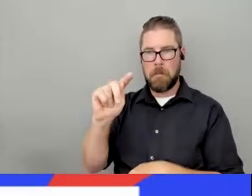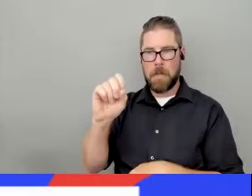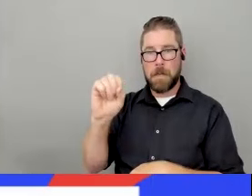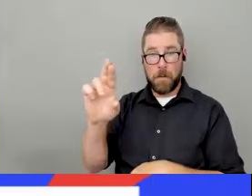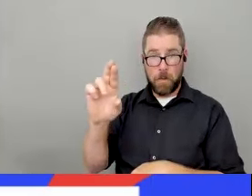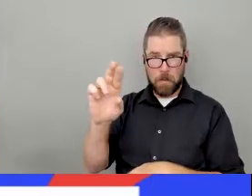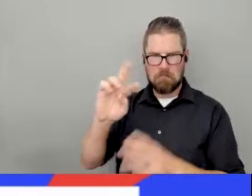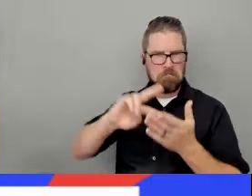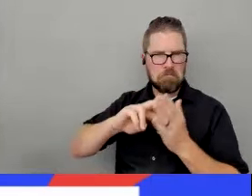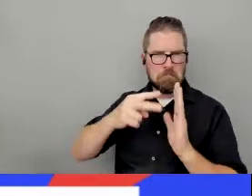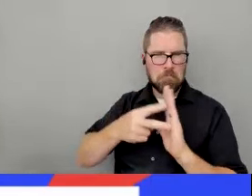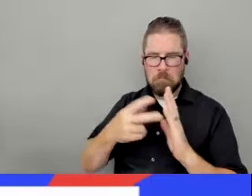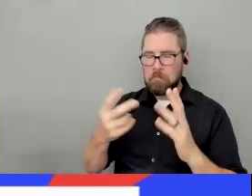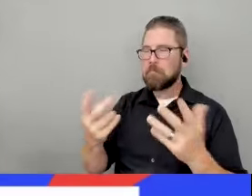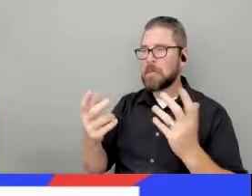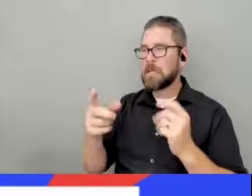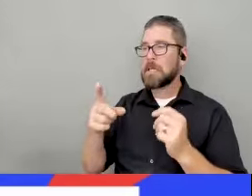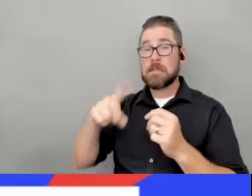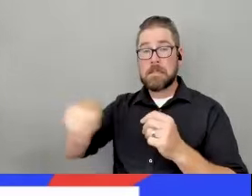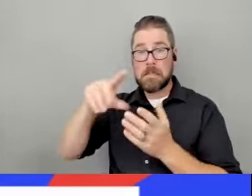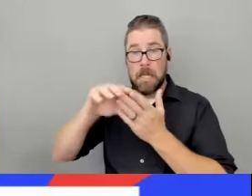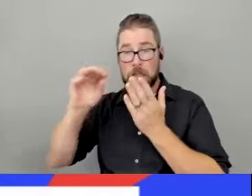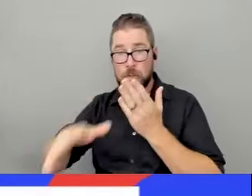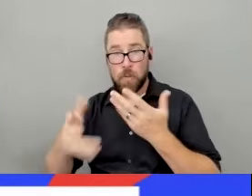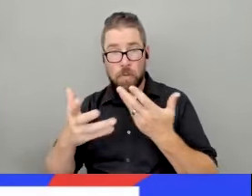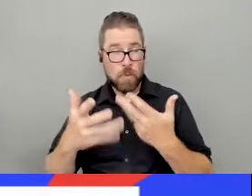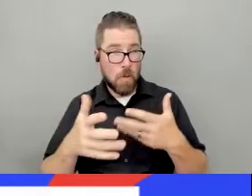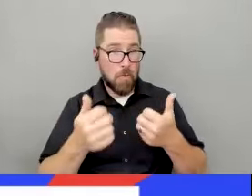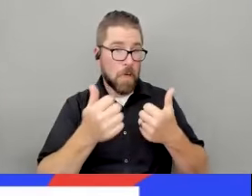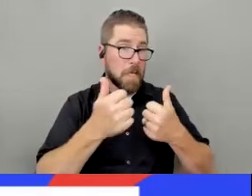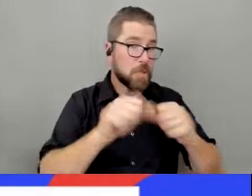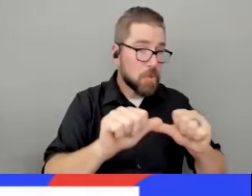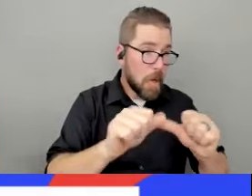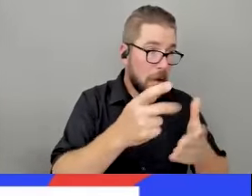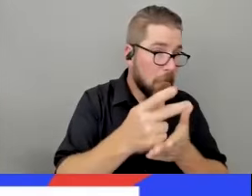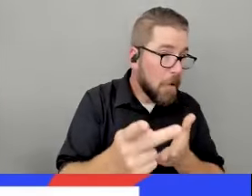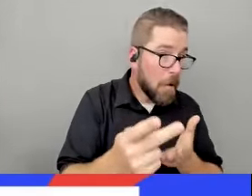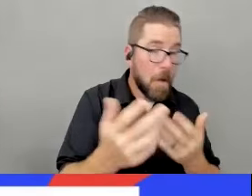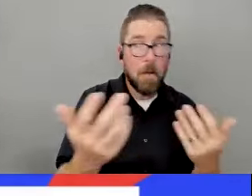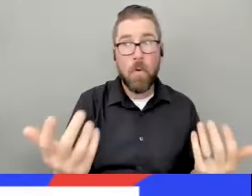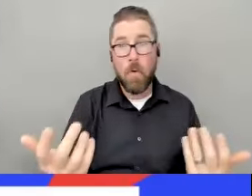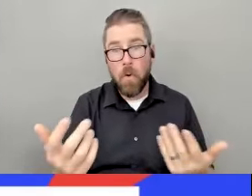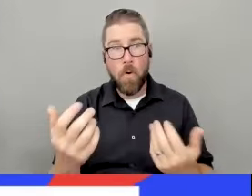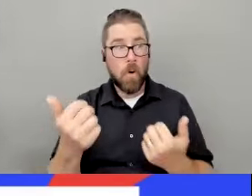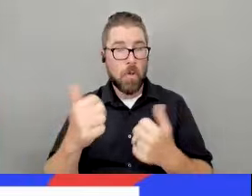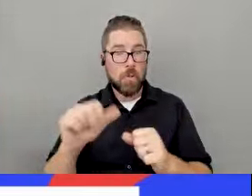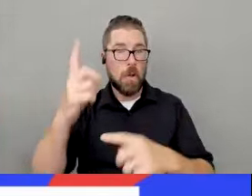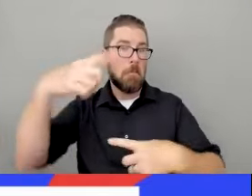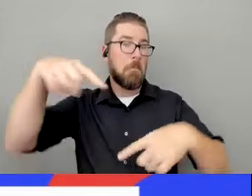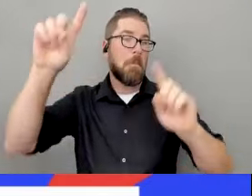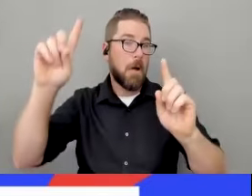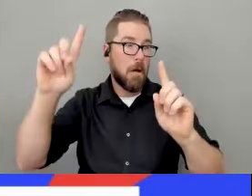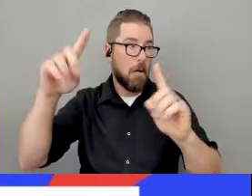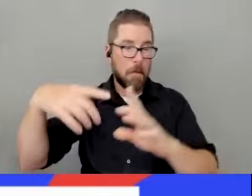tells me what students have done it, how many attempts they've made, what their scores are, any of those kind